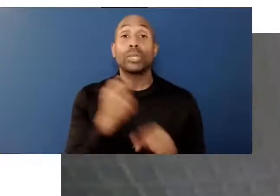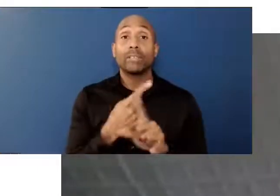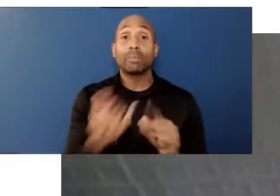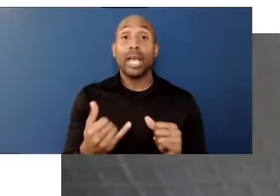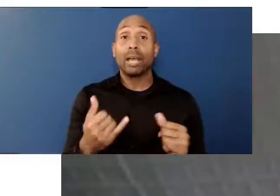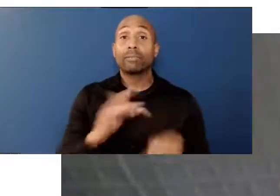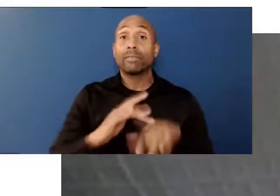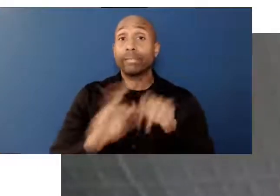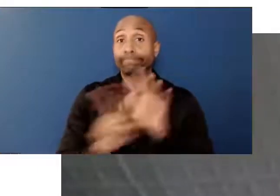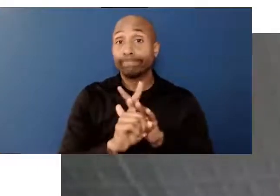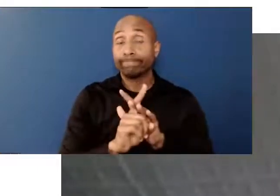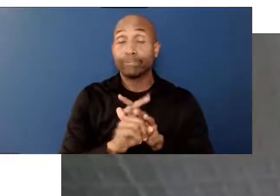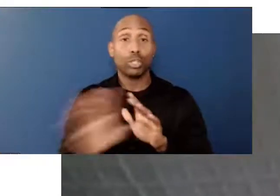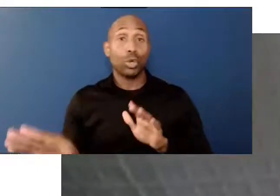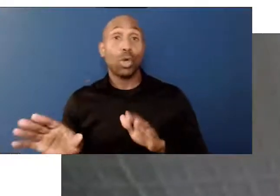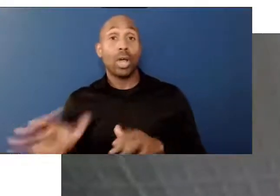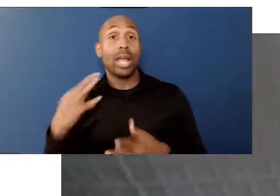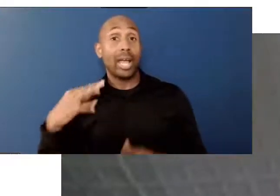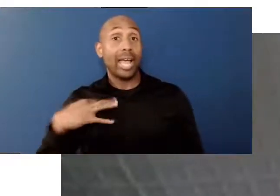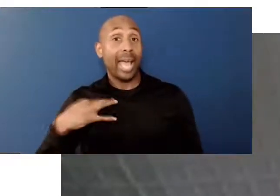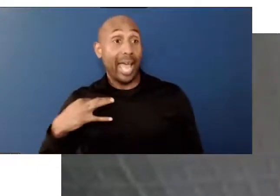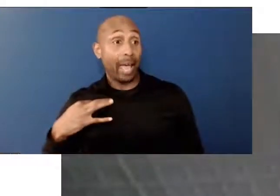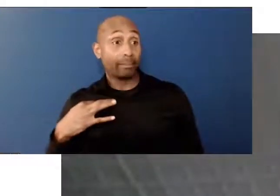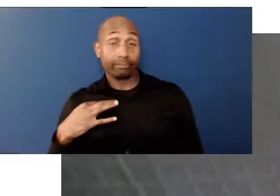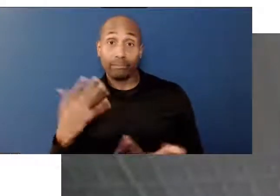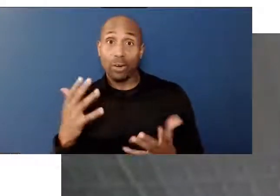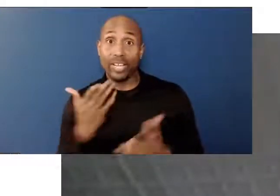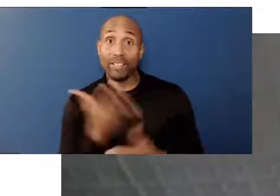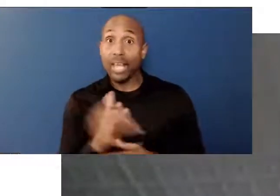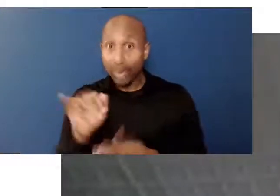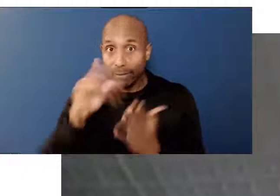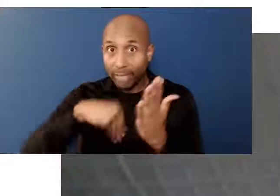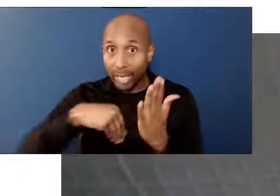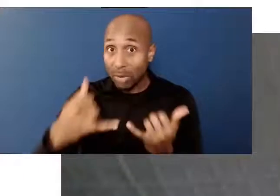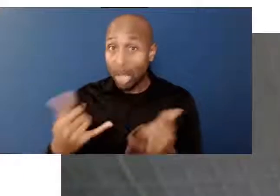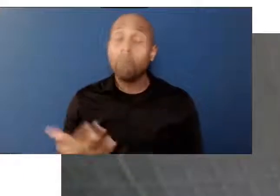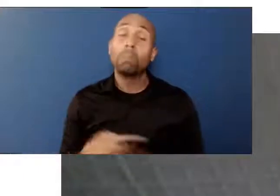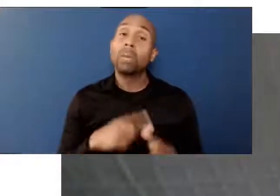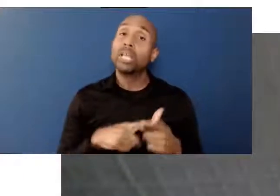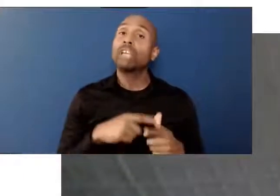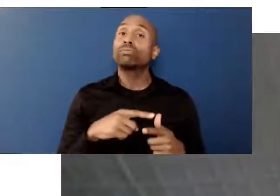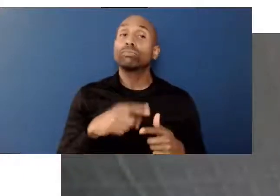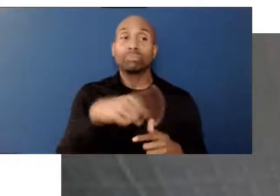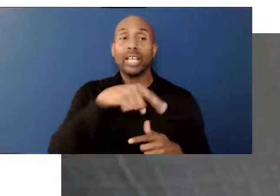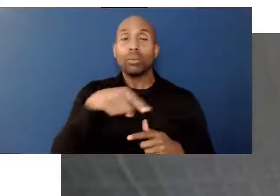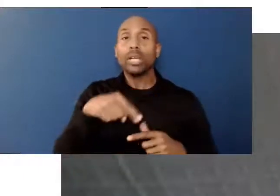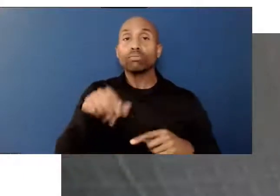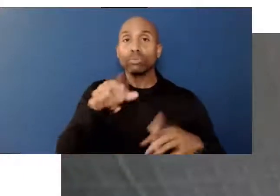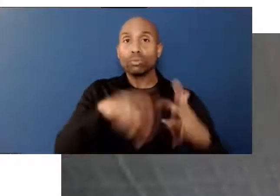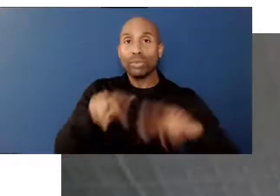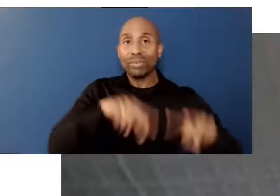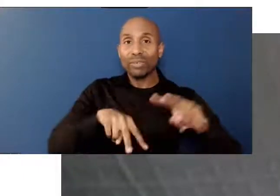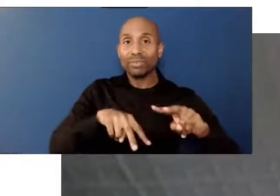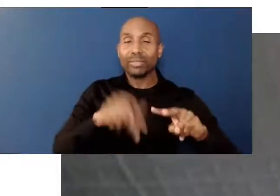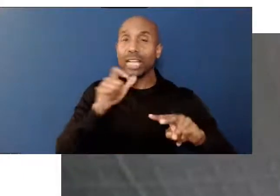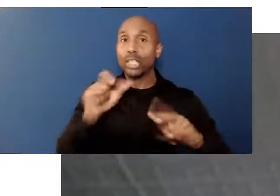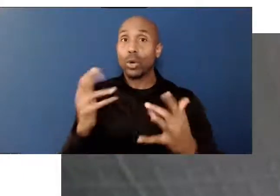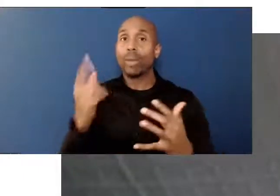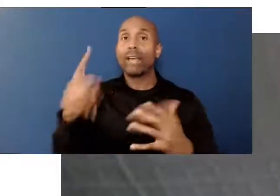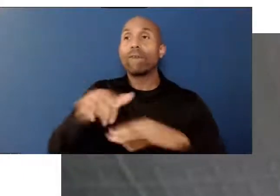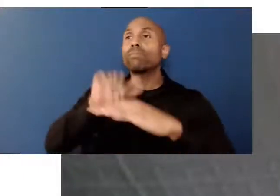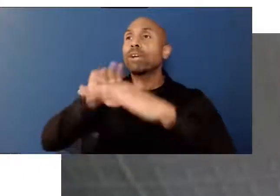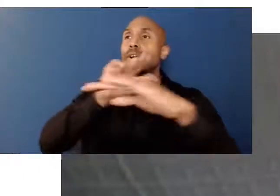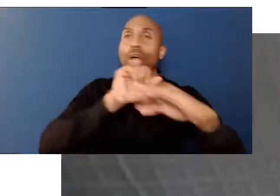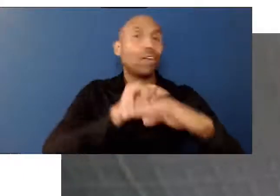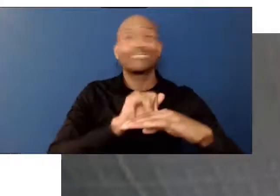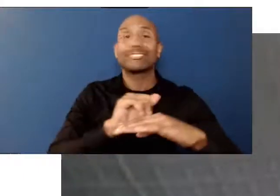there and it would get considered through that process. So, don't wait for the call, I guess, for applications. Just go to the website